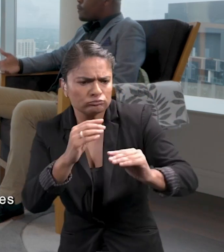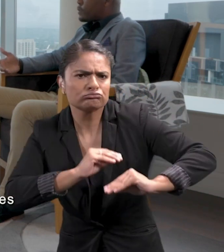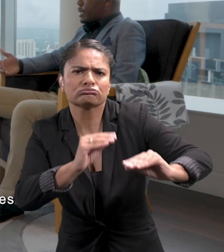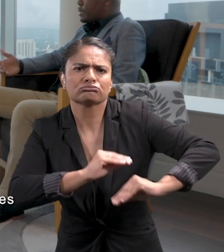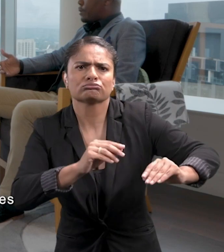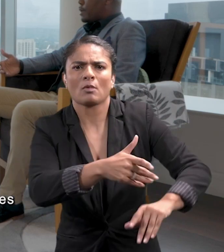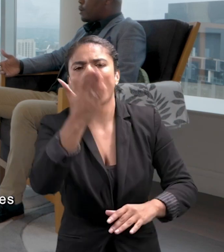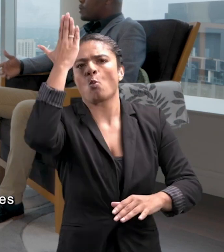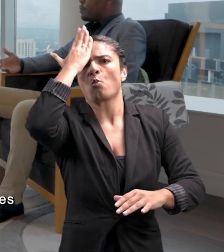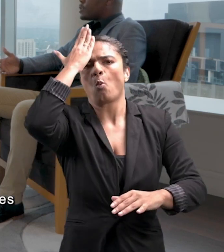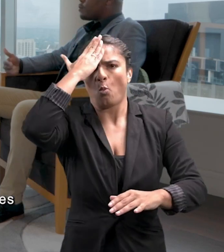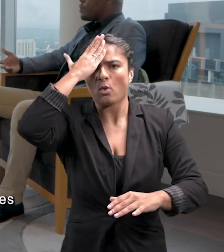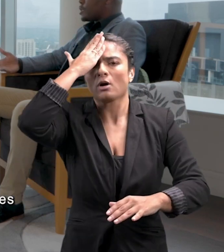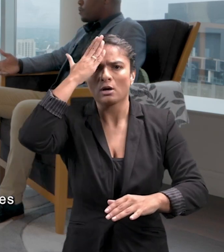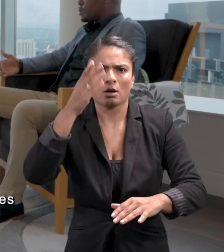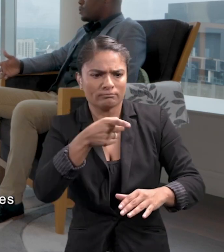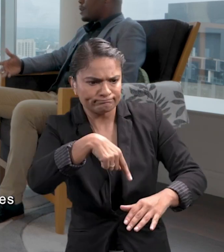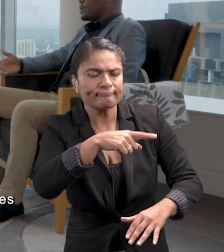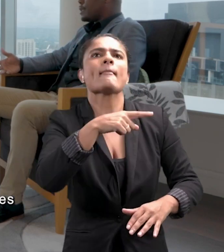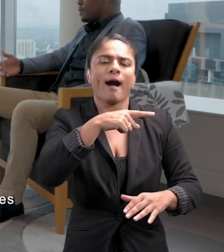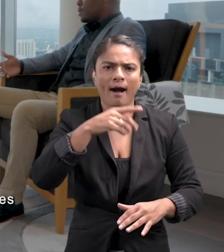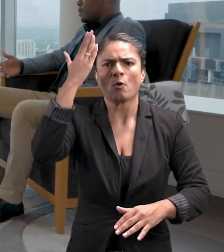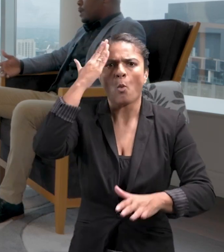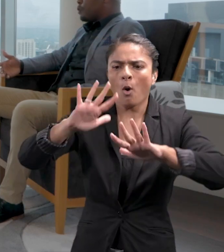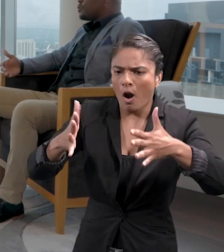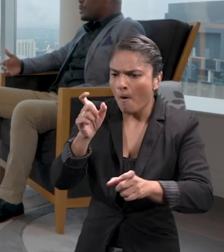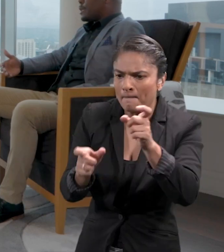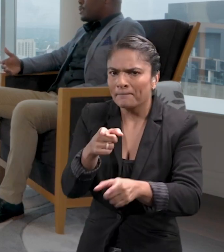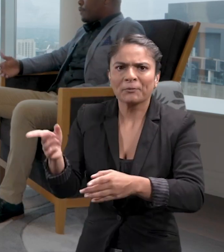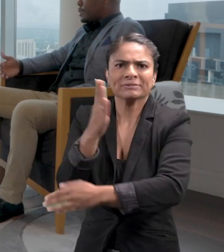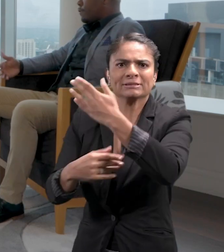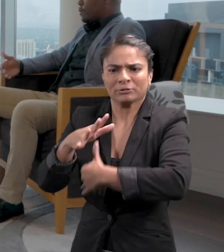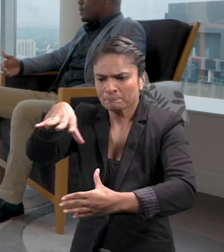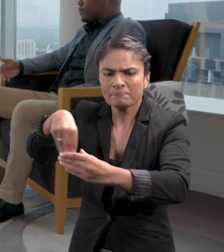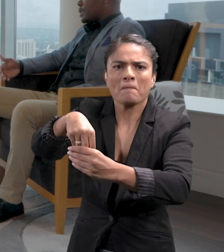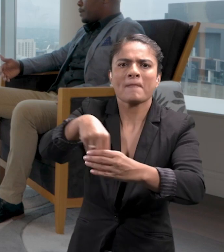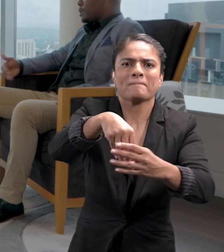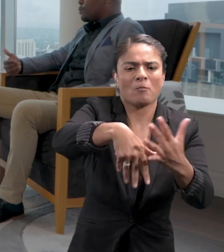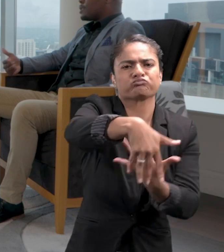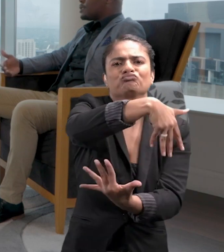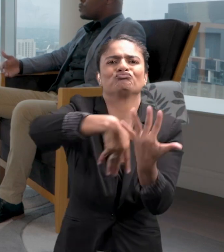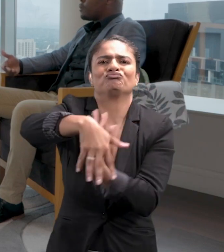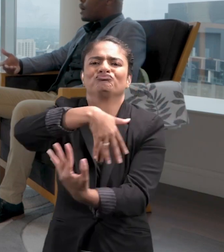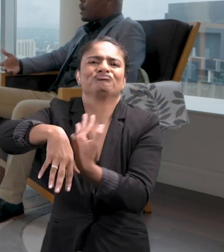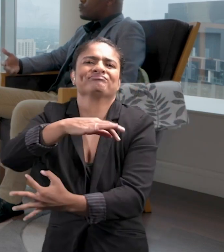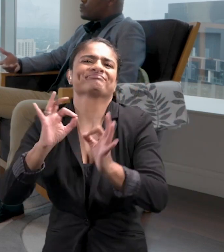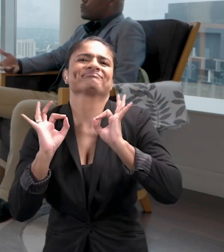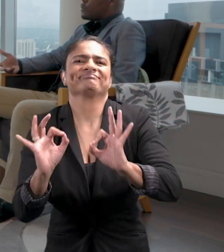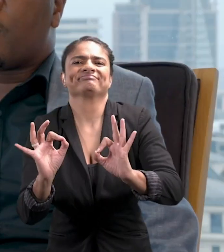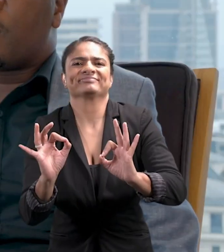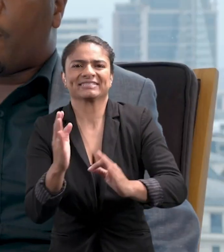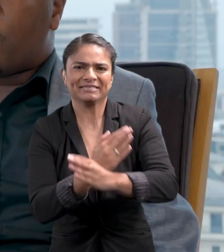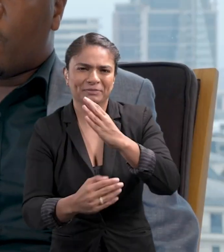some form of training where all employees could be exposed to understanding how to engage effectively with persons with disability and how